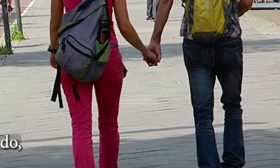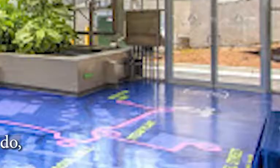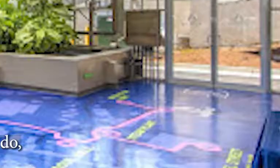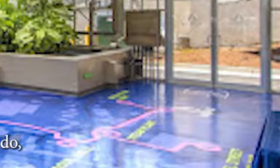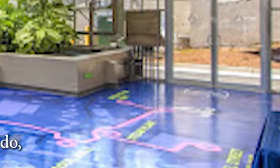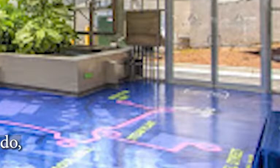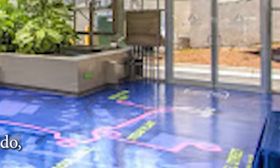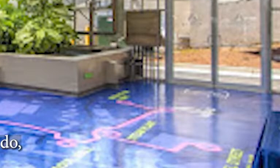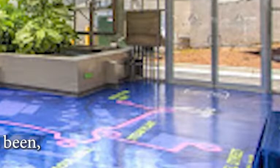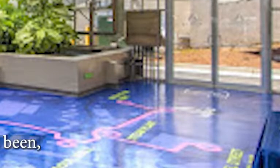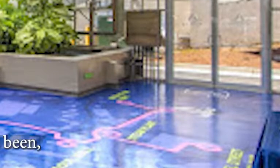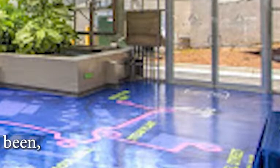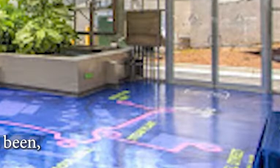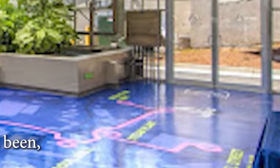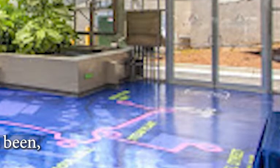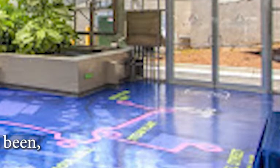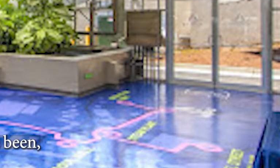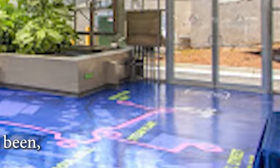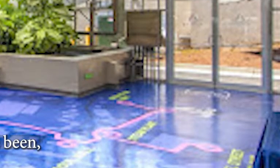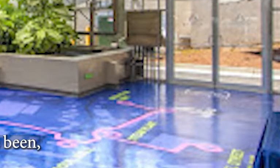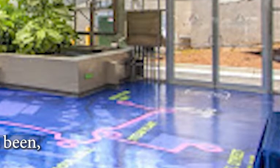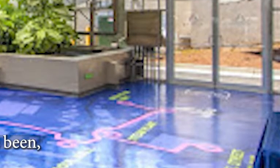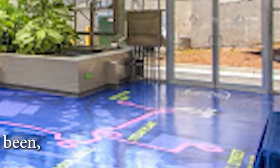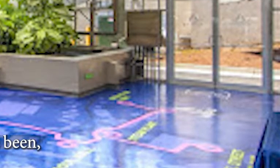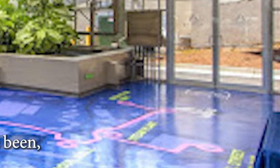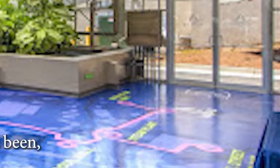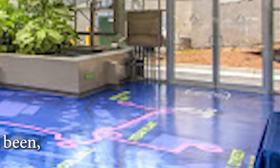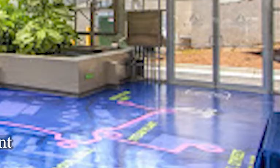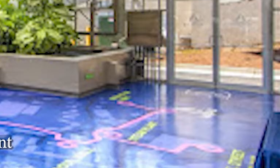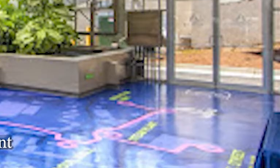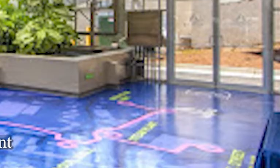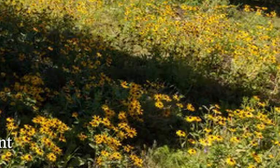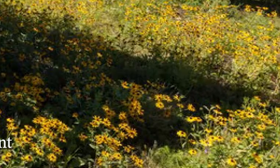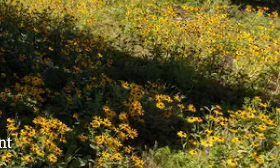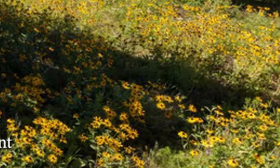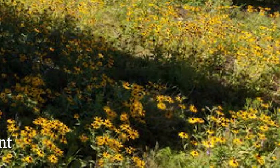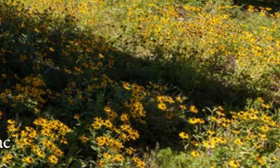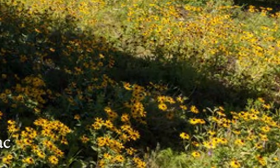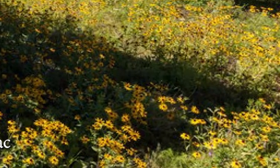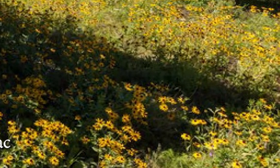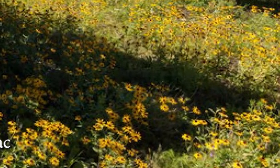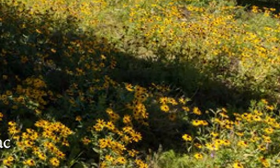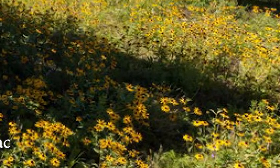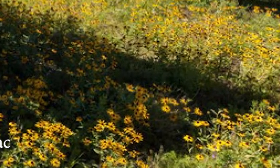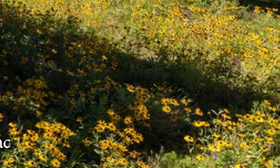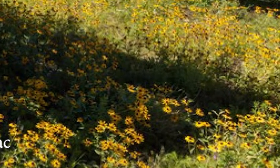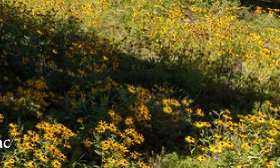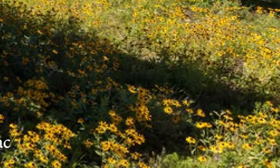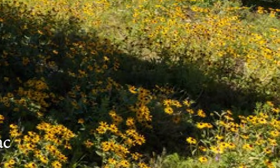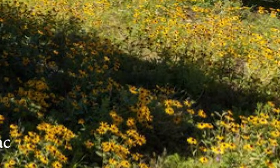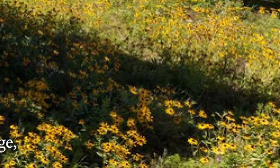work that we've been able to do and how innovative we've been. And it's a real testament to the